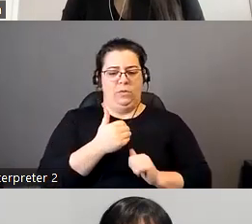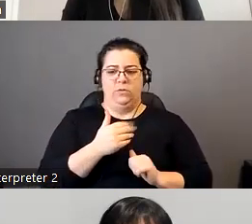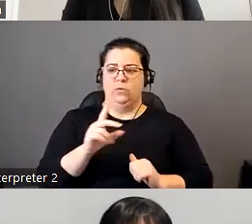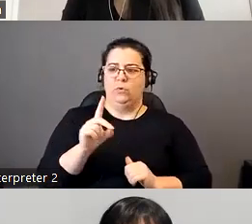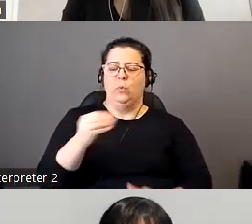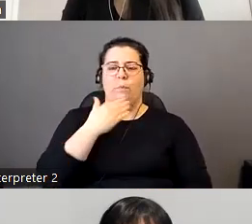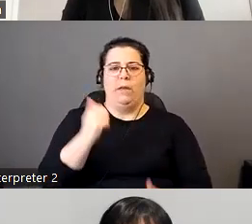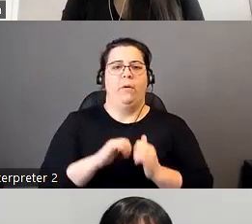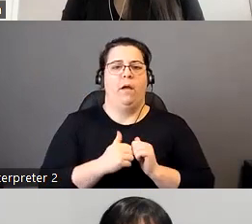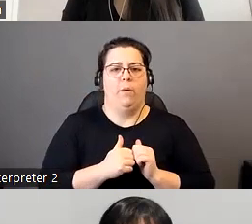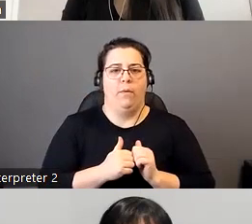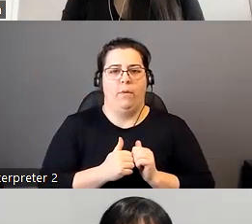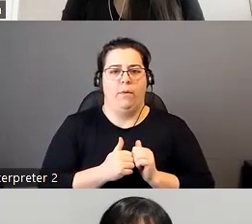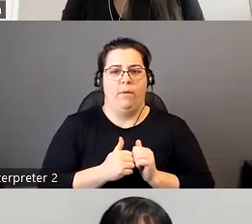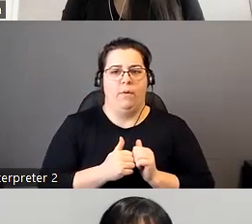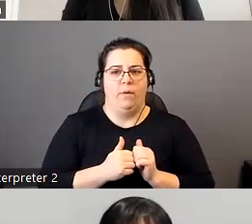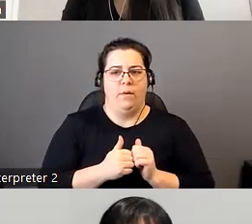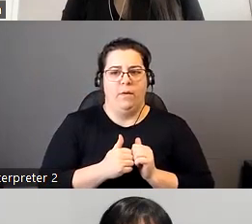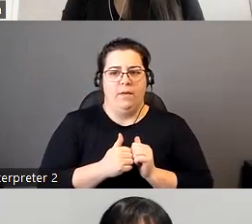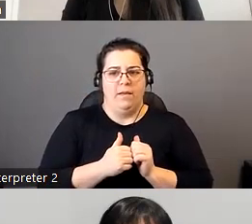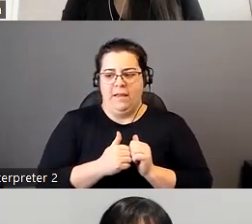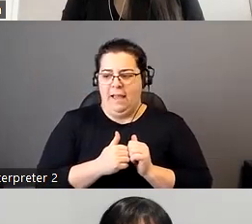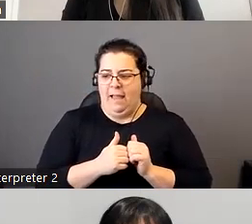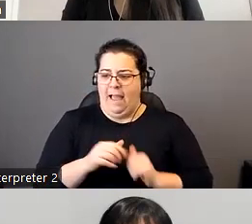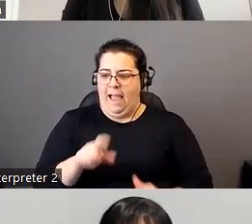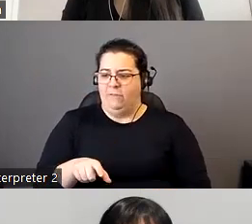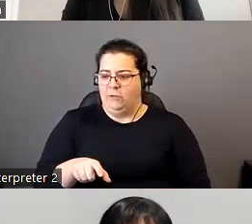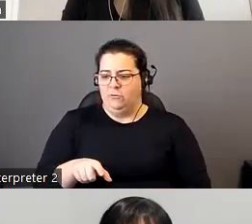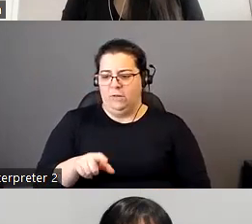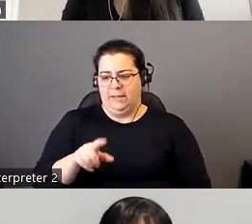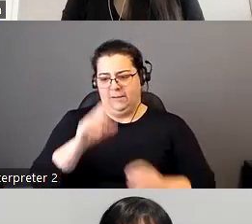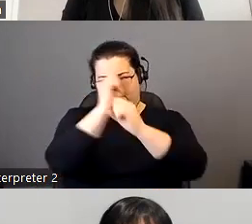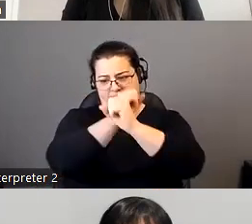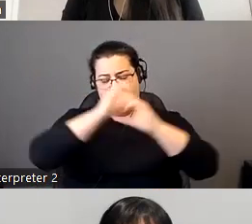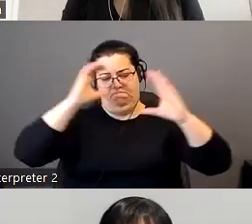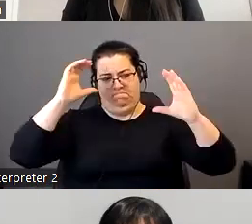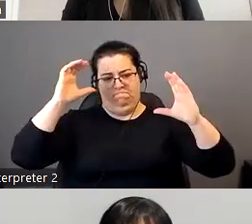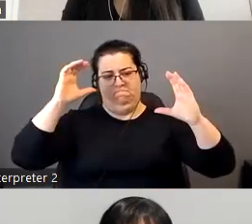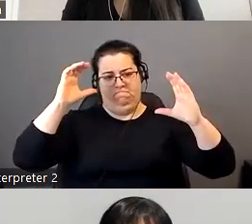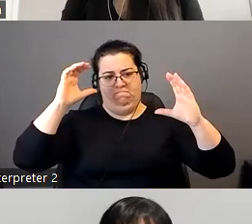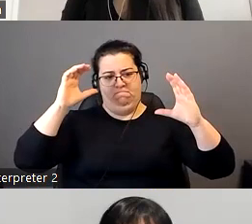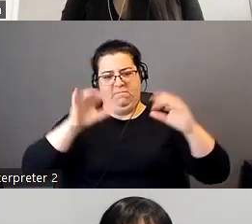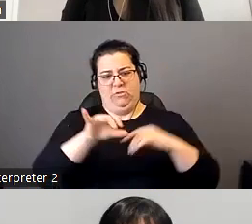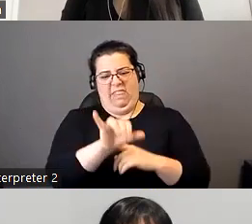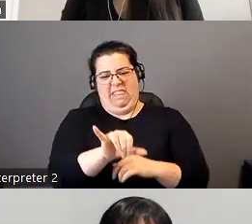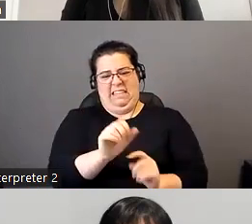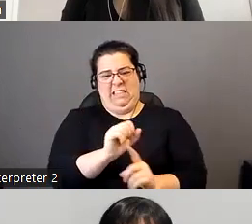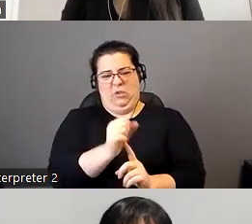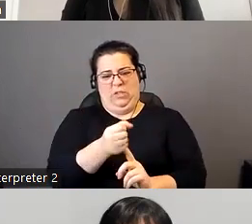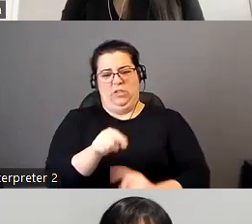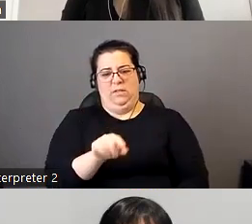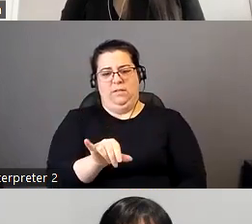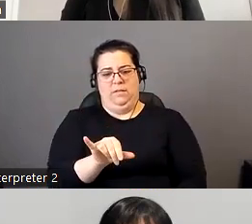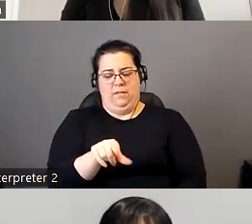a service that is more, that understands the specific needs that older women may have, and that is able